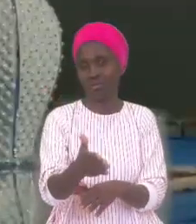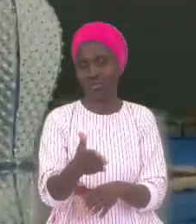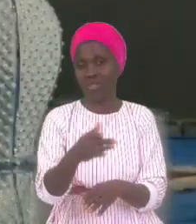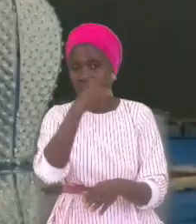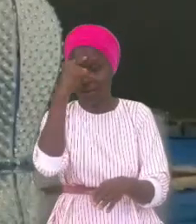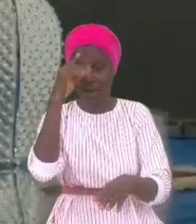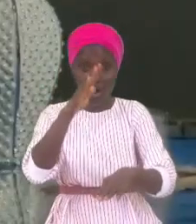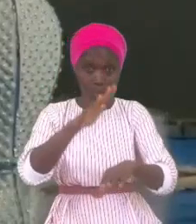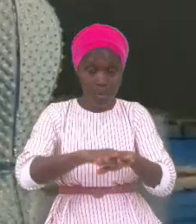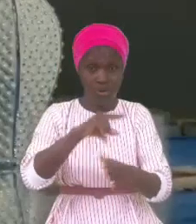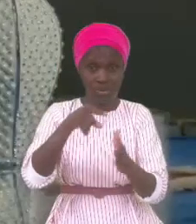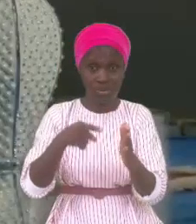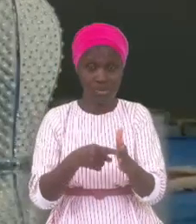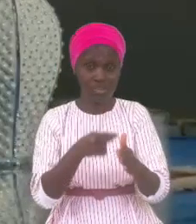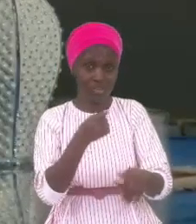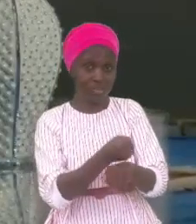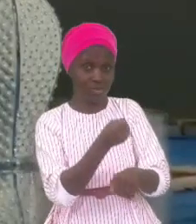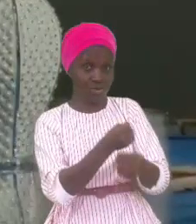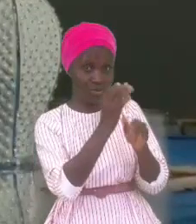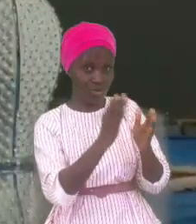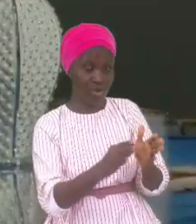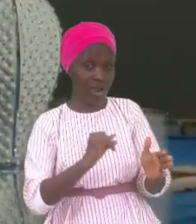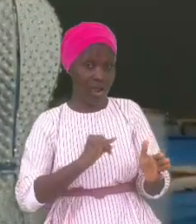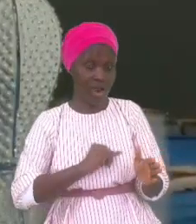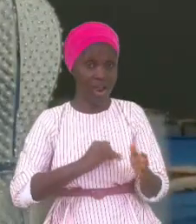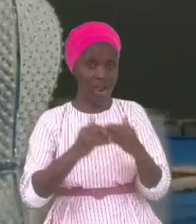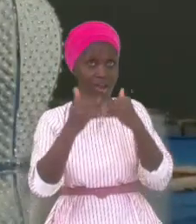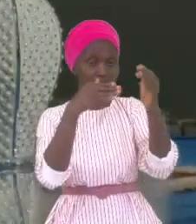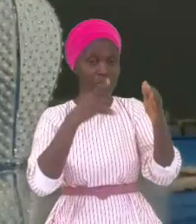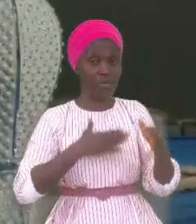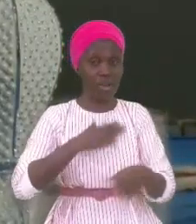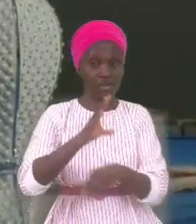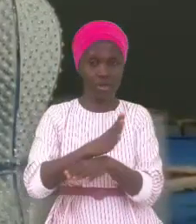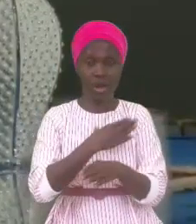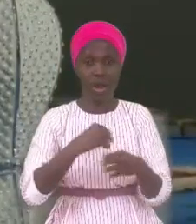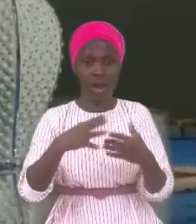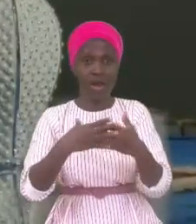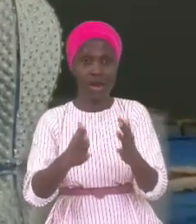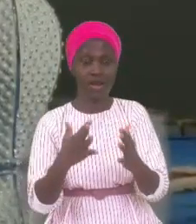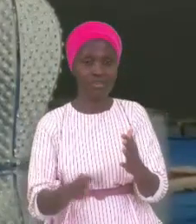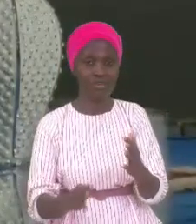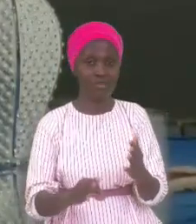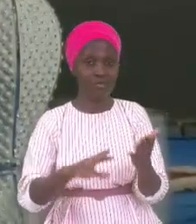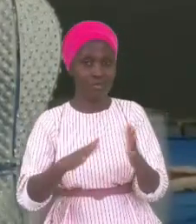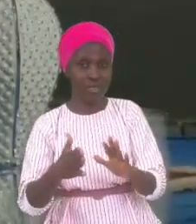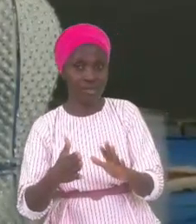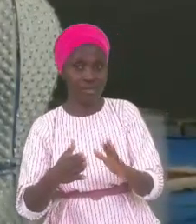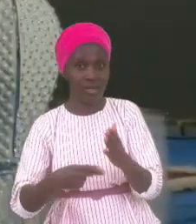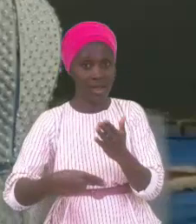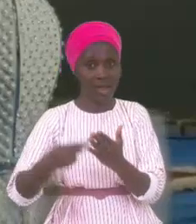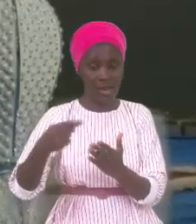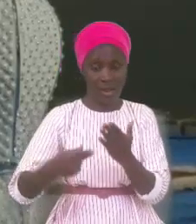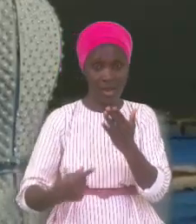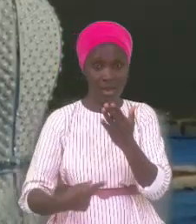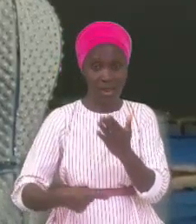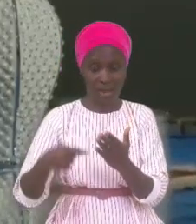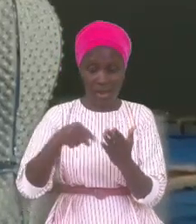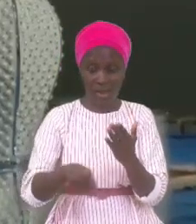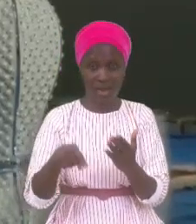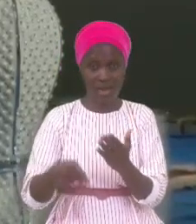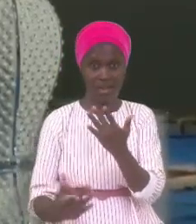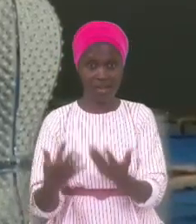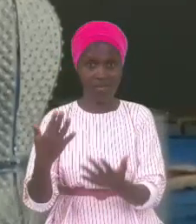I build my church, and the gates of hell and the gates of death shall not prevail upon the church,